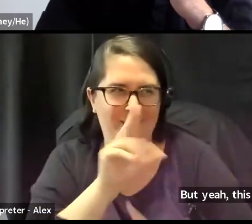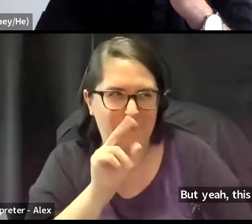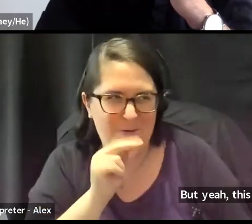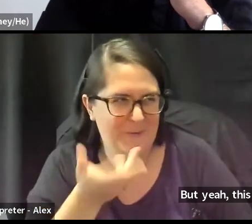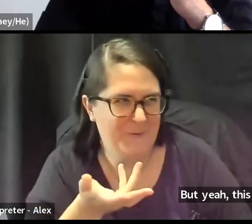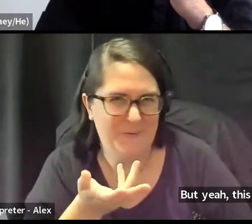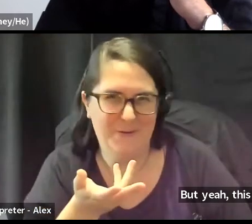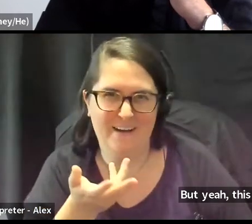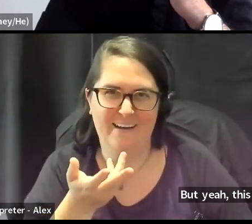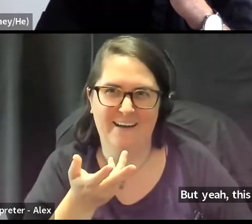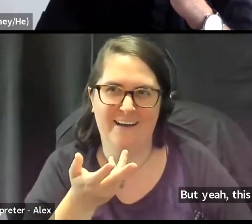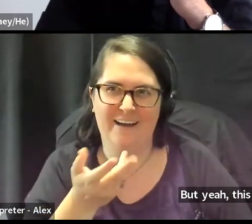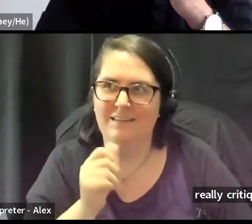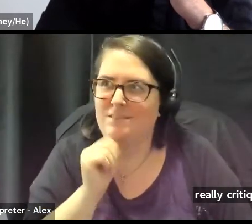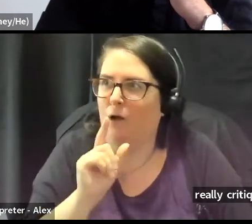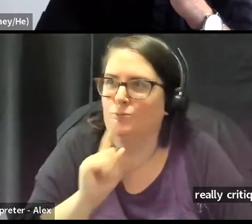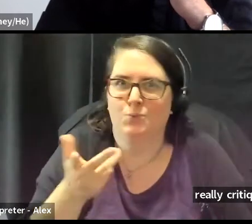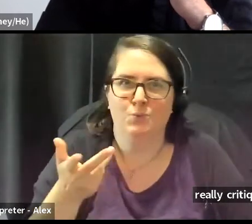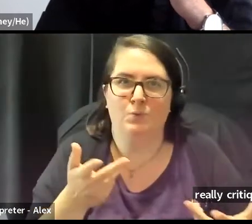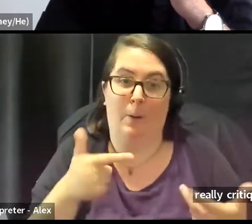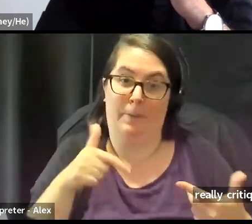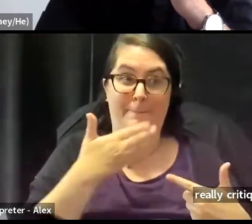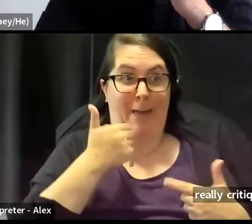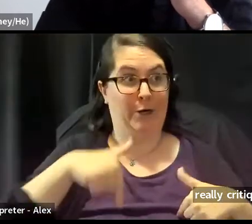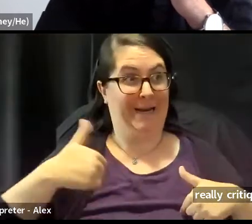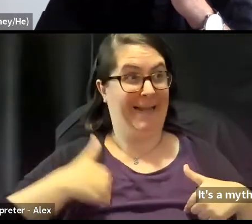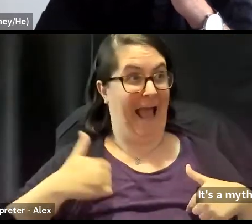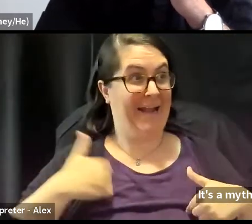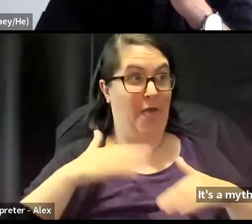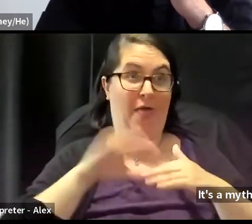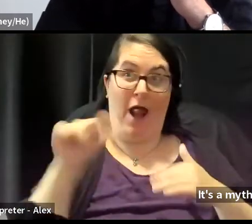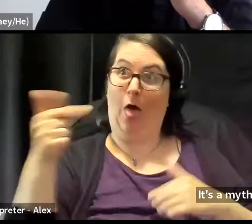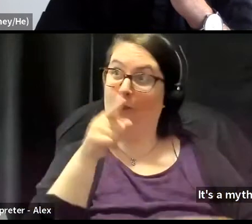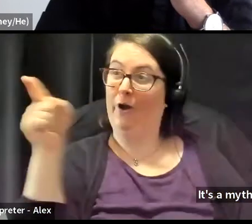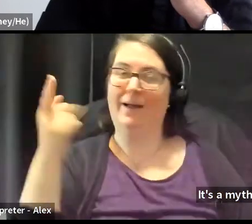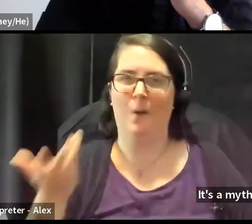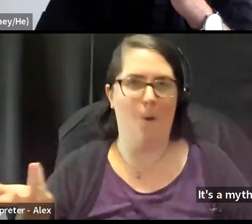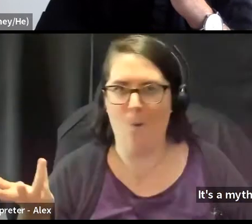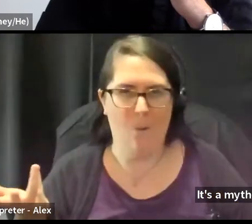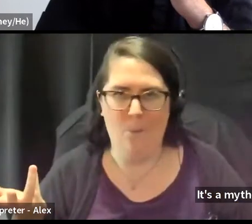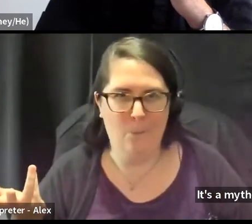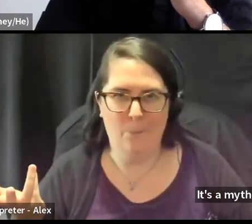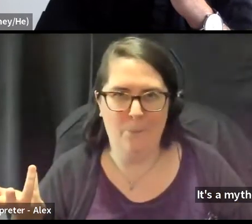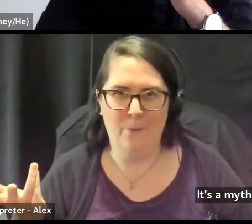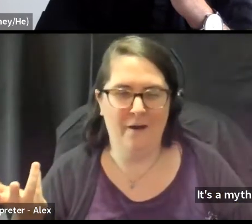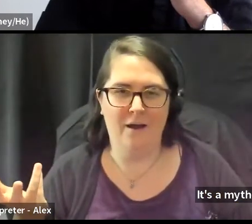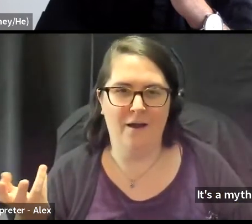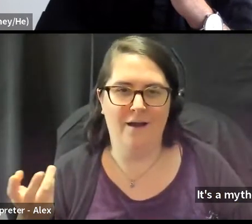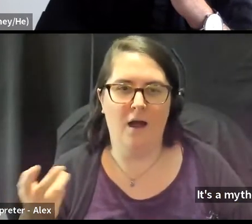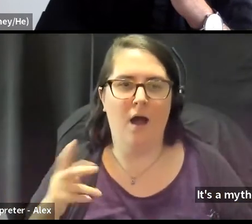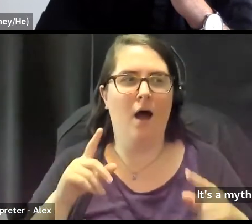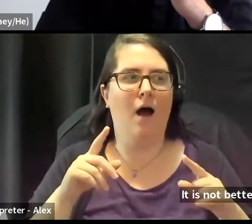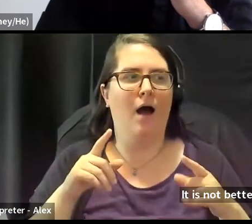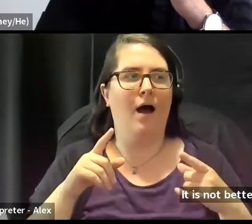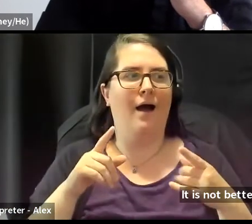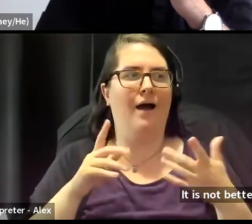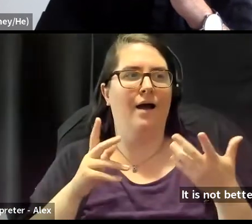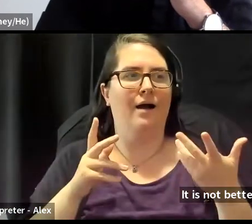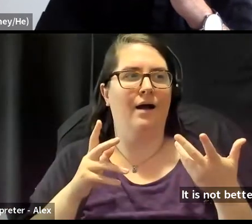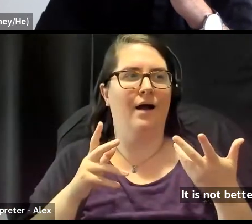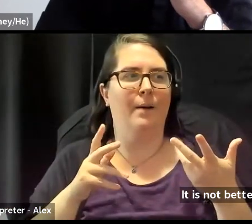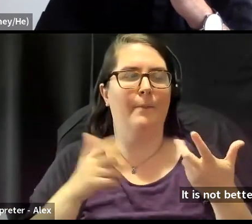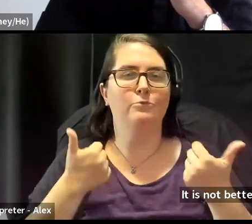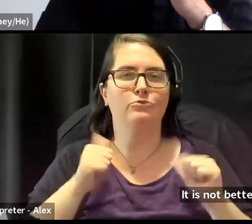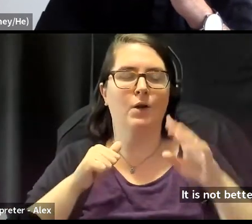not something, it is not better here than anywhere else. It's just, again, trying to create a narrative that wants to turn away from what's